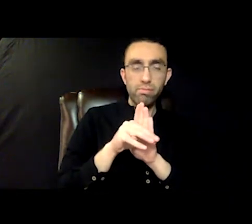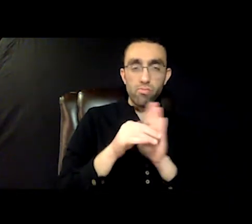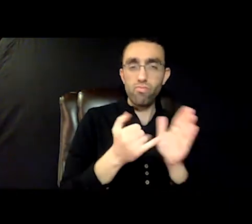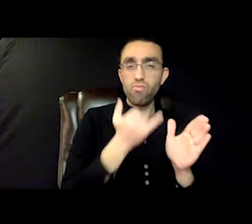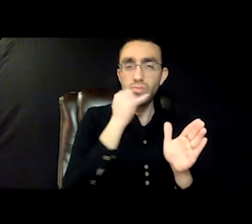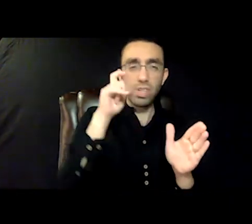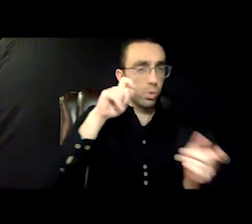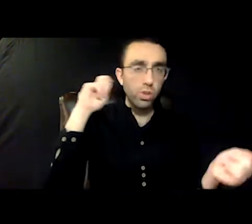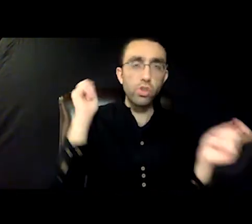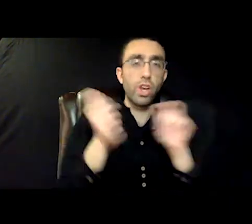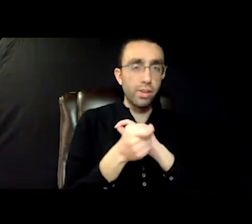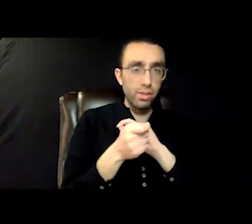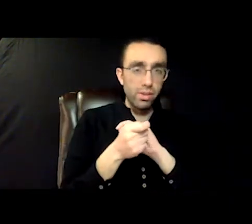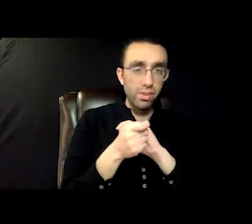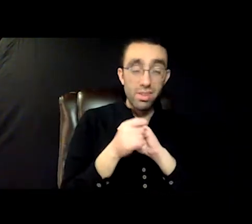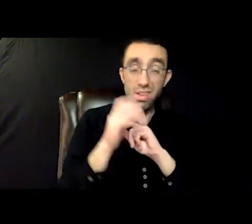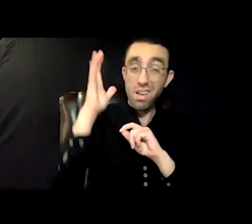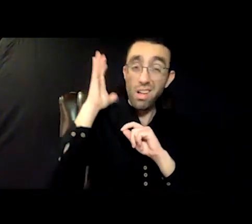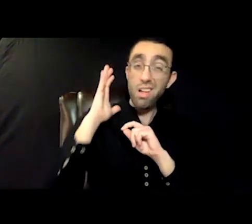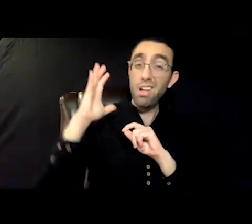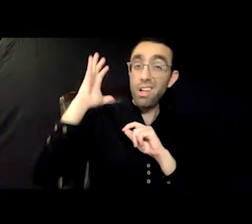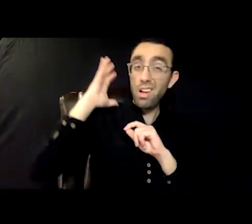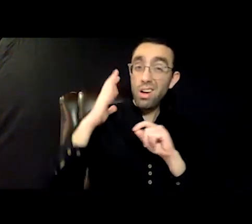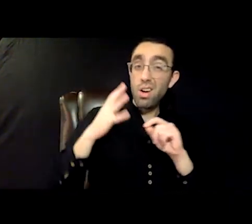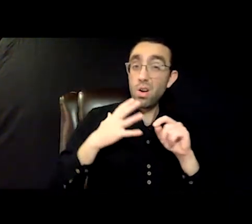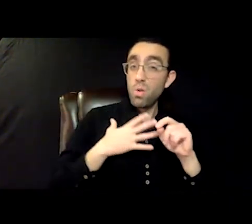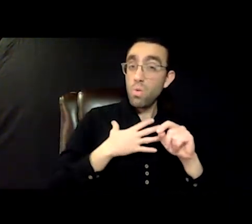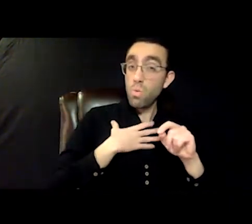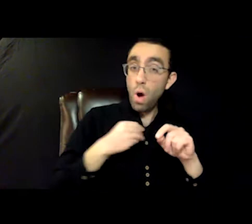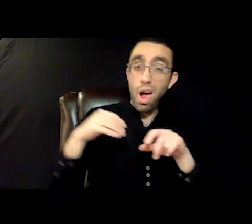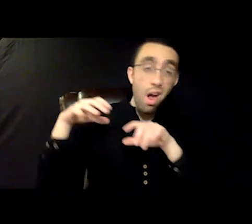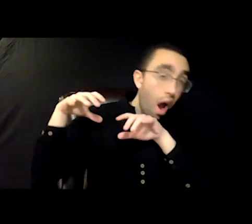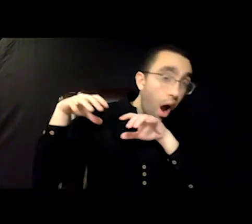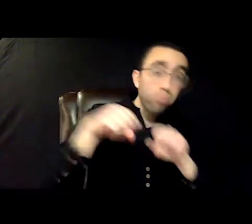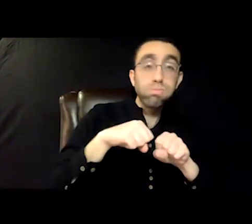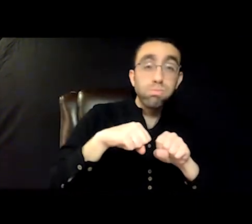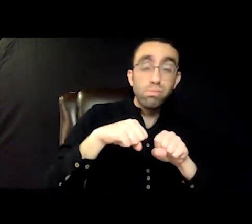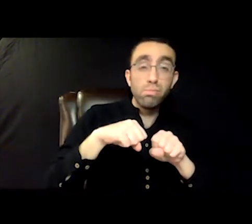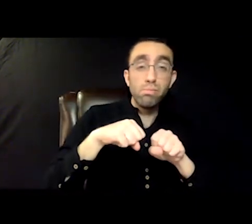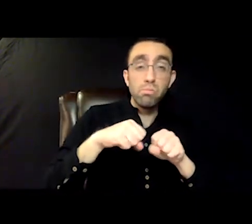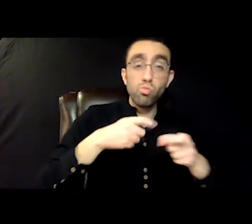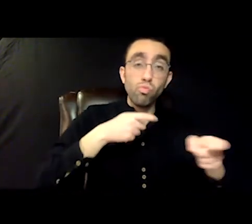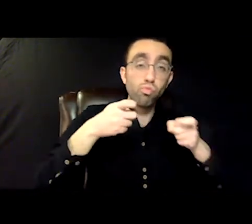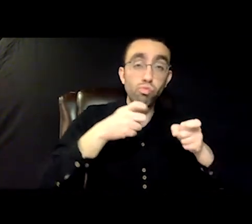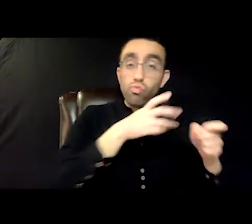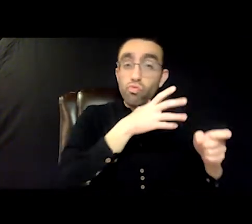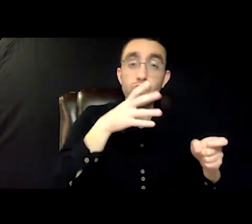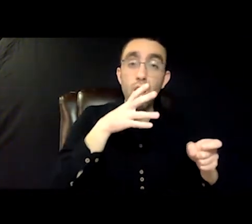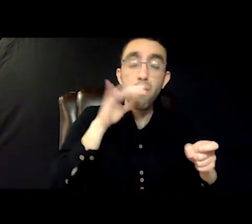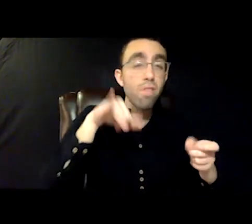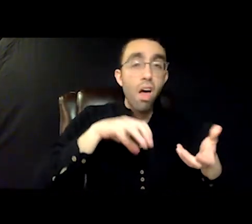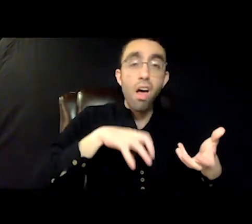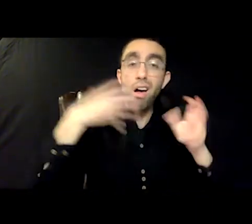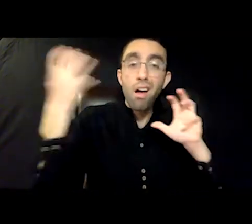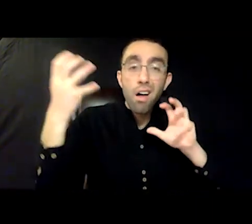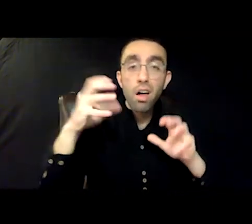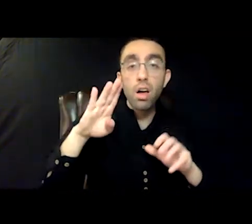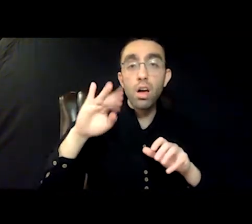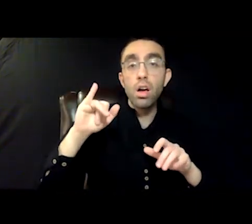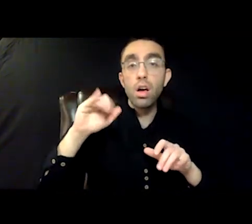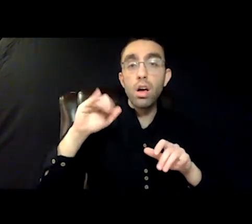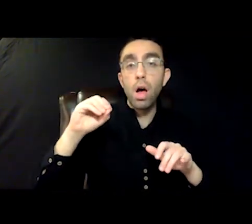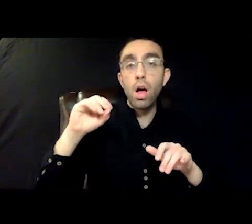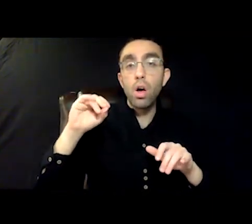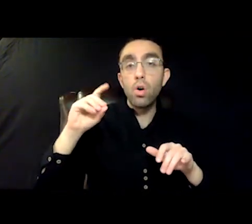based on settler colonialism, which has devastated the world and biodiversity. And I like to kind of just show a